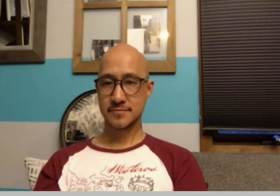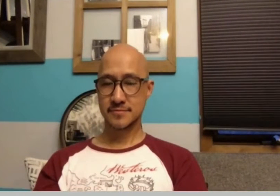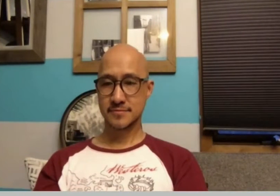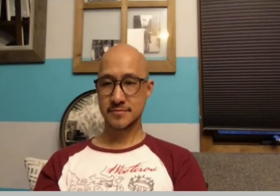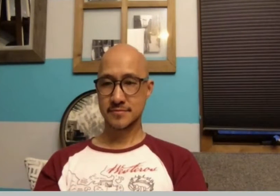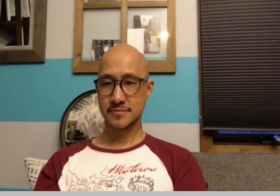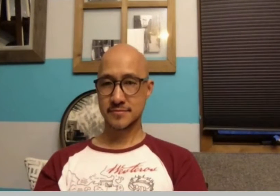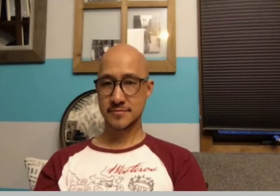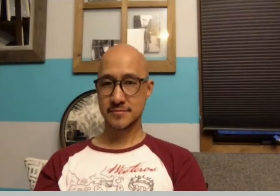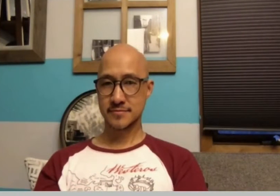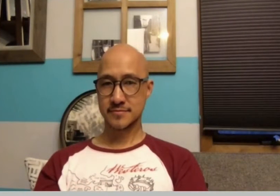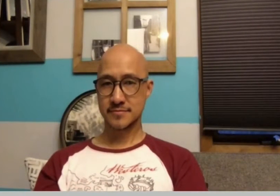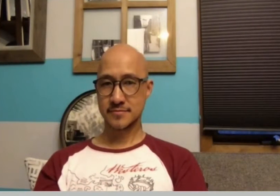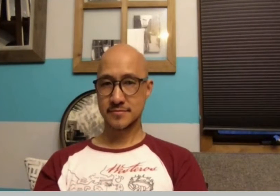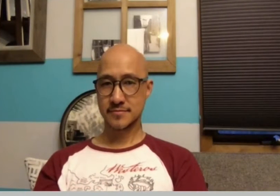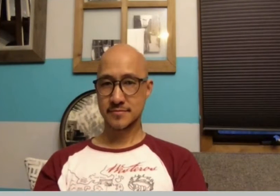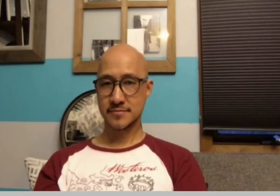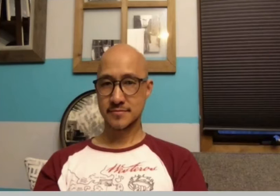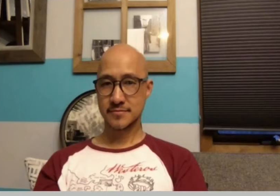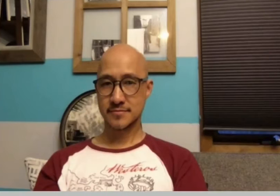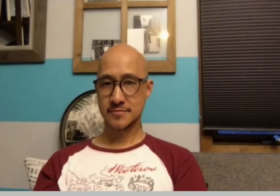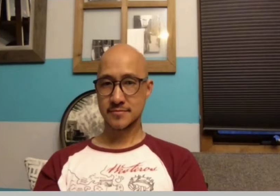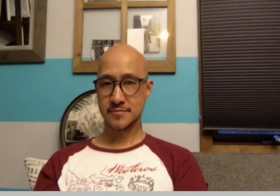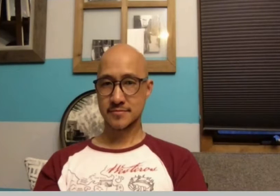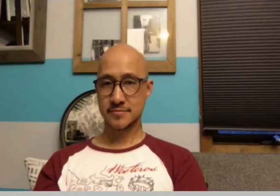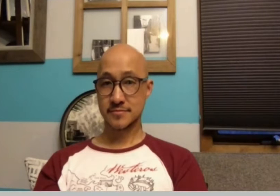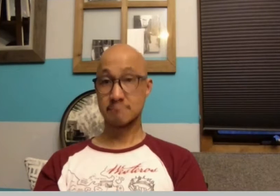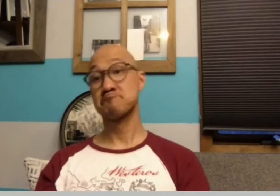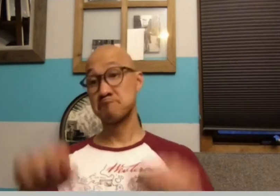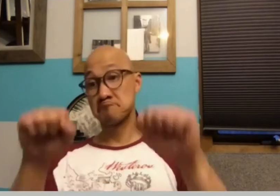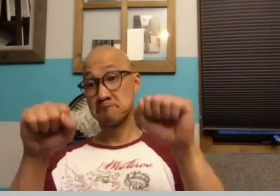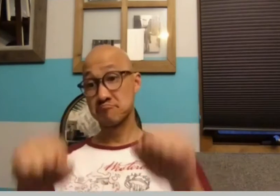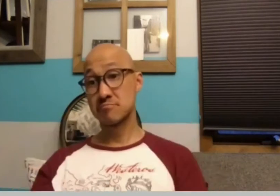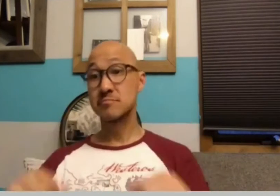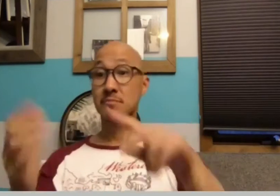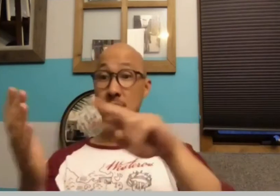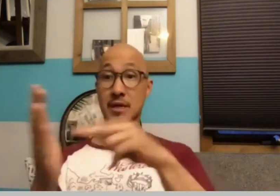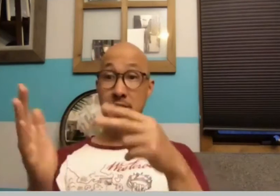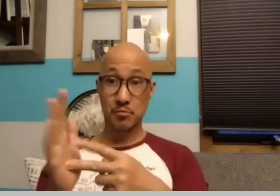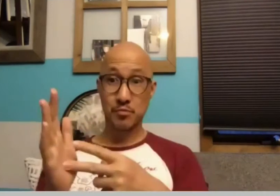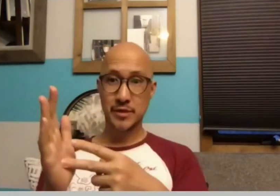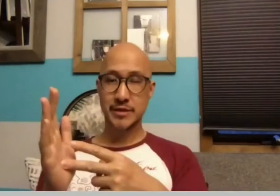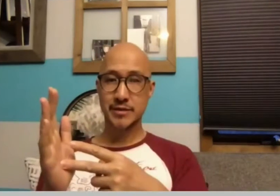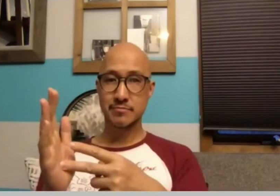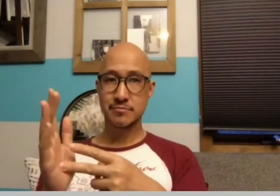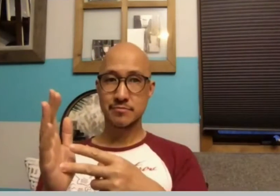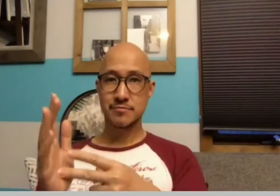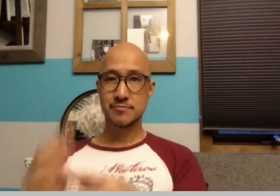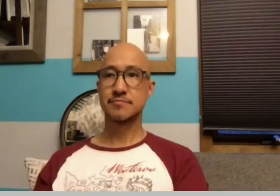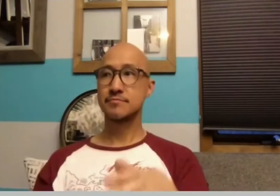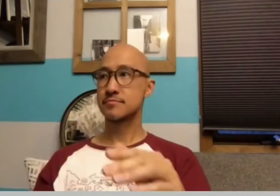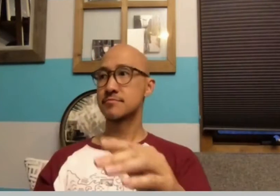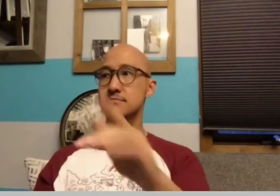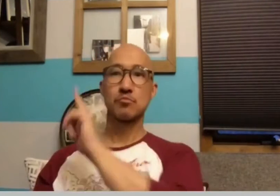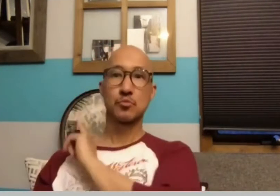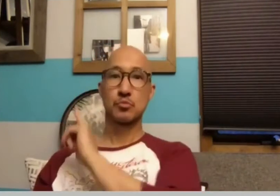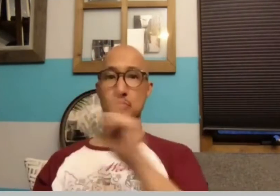it means 2 different things. It's really a double-sided, double-edged sword. It's destruction and then